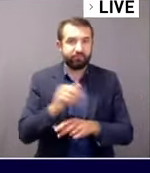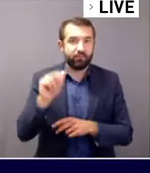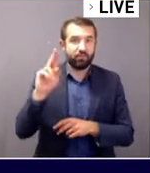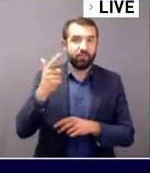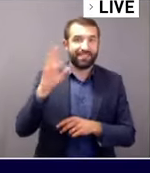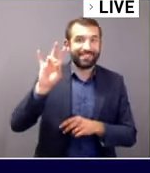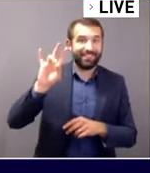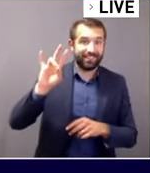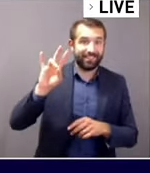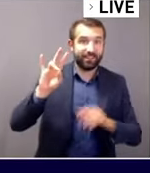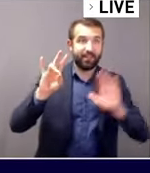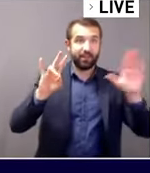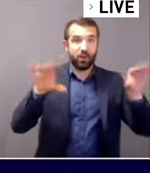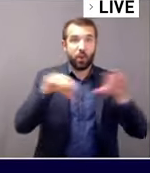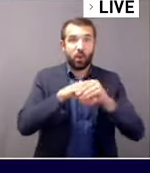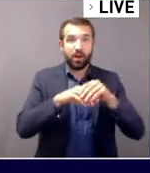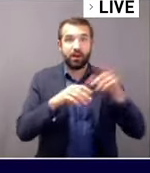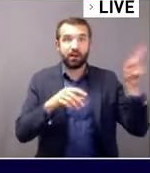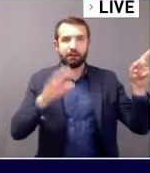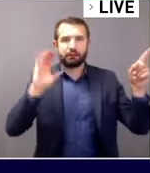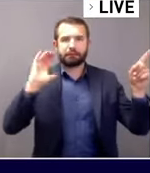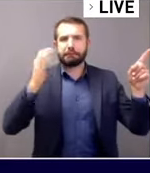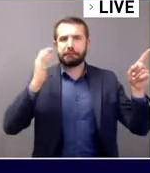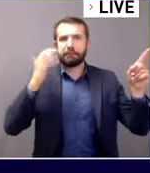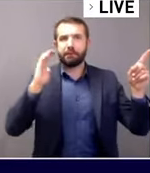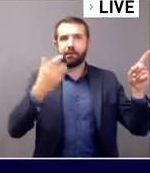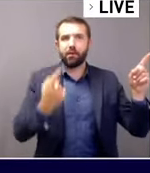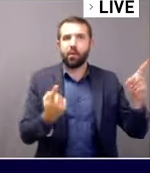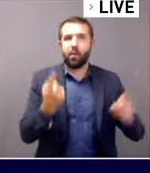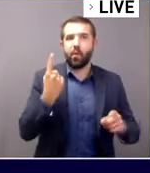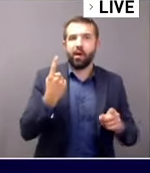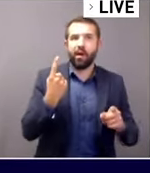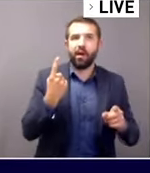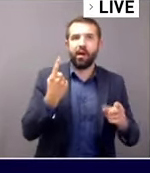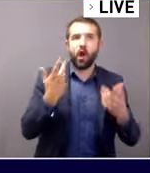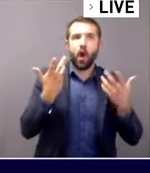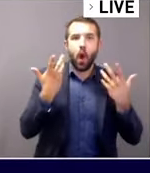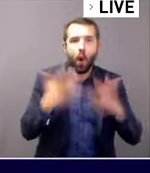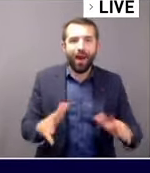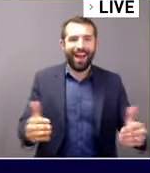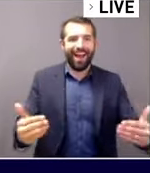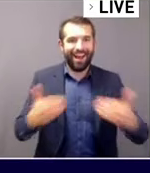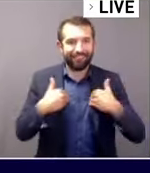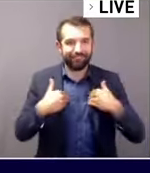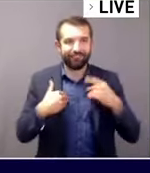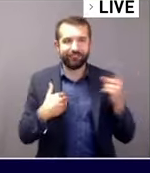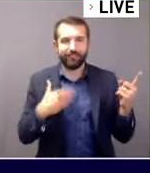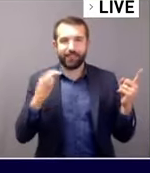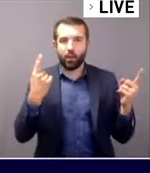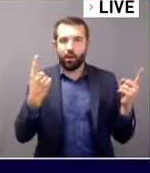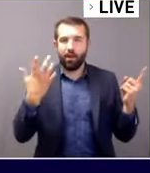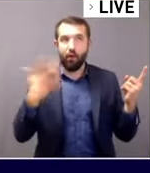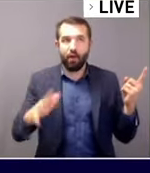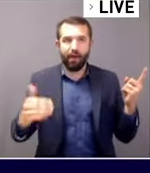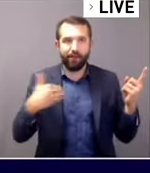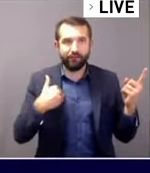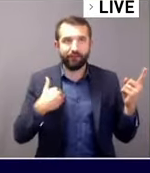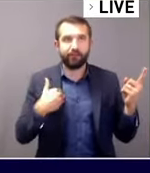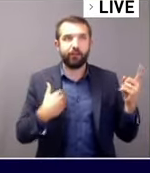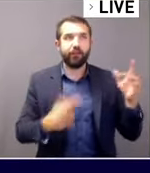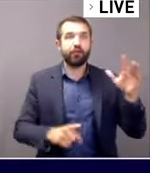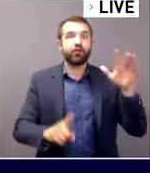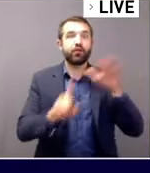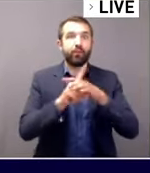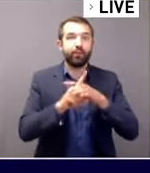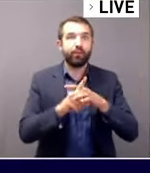to be more than one individual, came to the wedding already positive with COVID. And so rather than this being one individual,